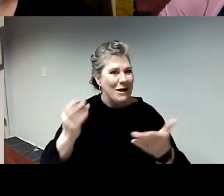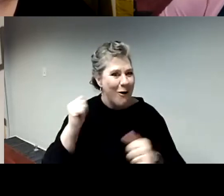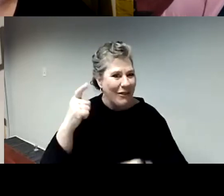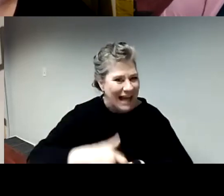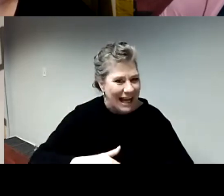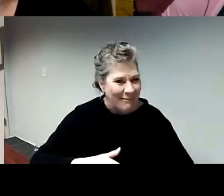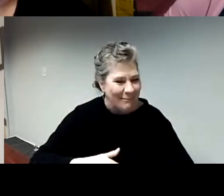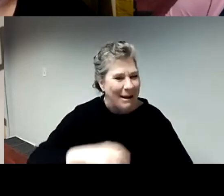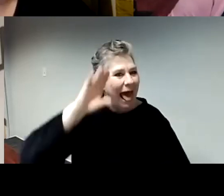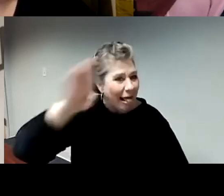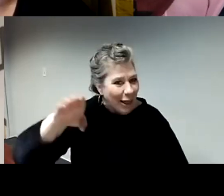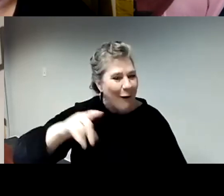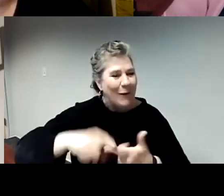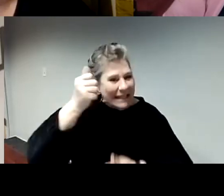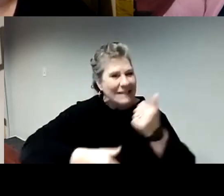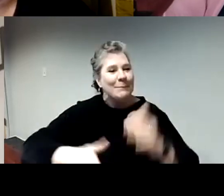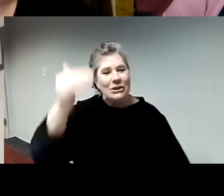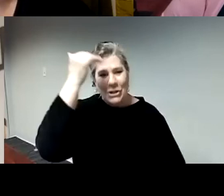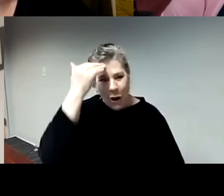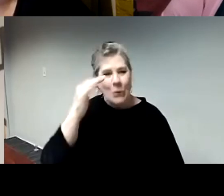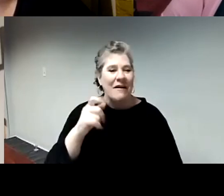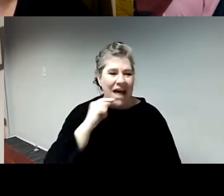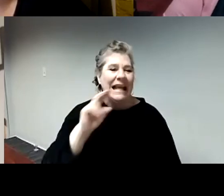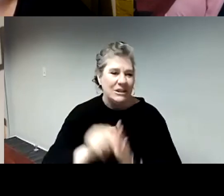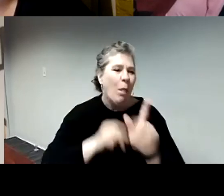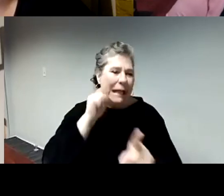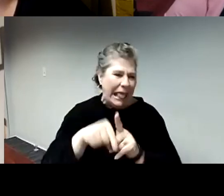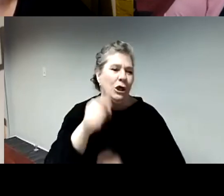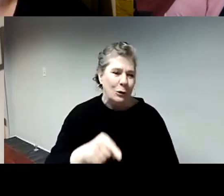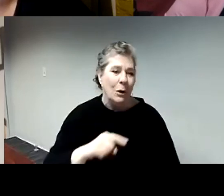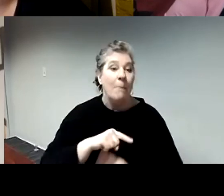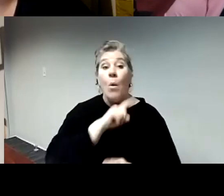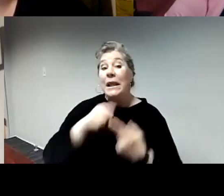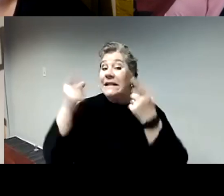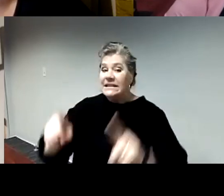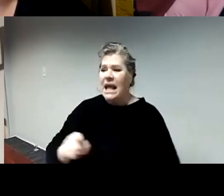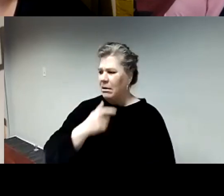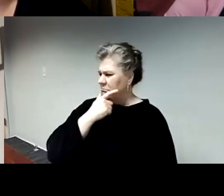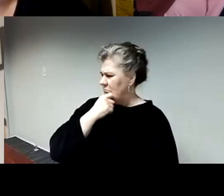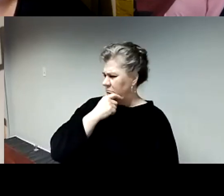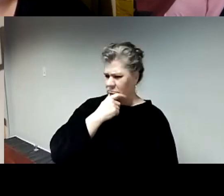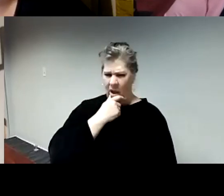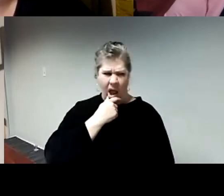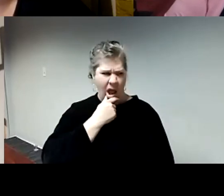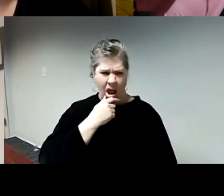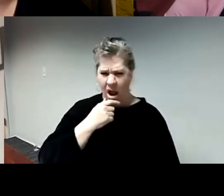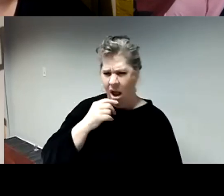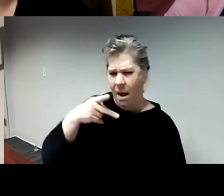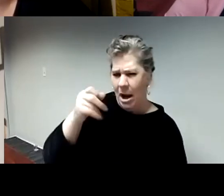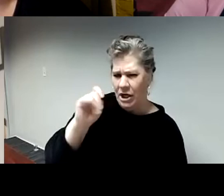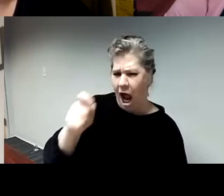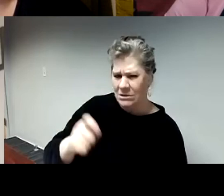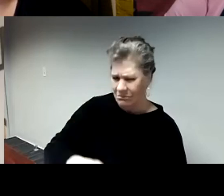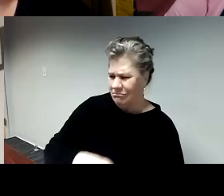time, that of course everyone knows fatness will kill you, except when it doesn't, then we don't know. We don't know what to do with it, so we call